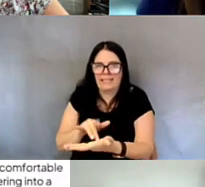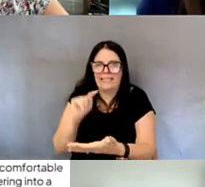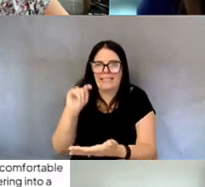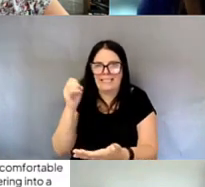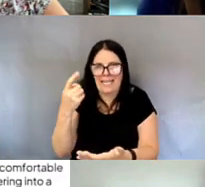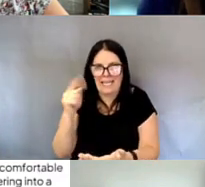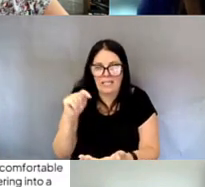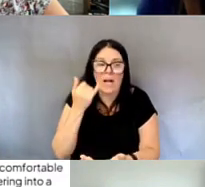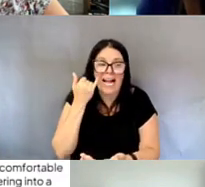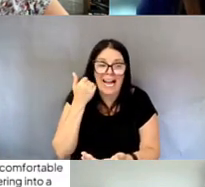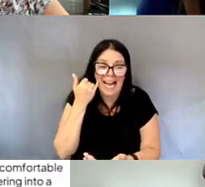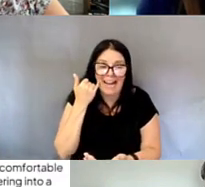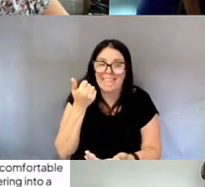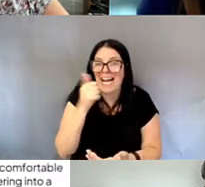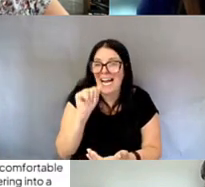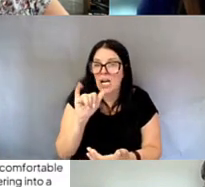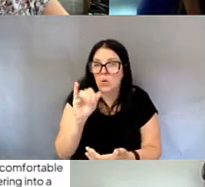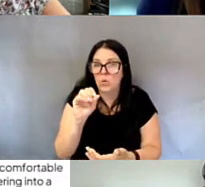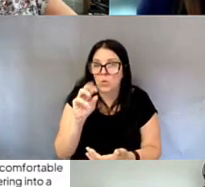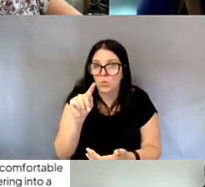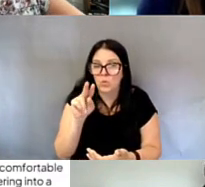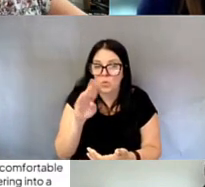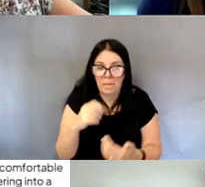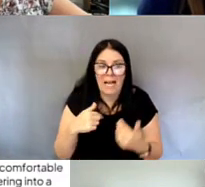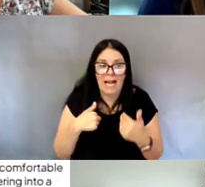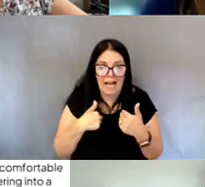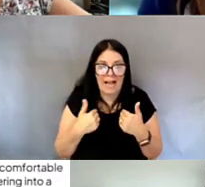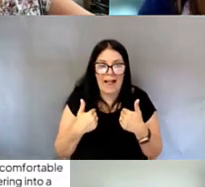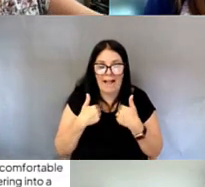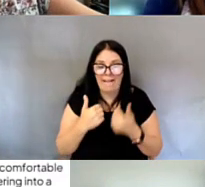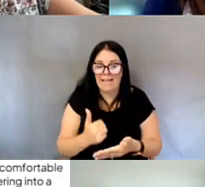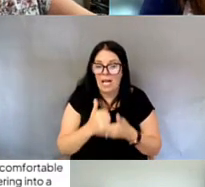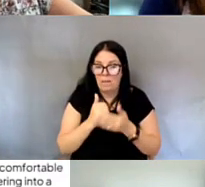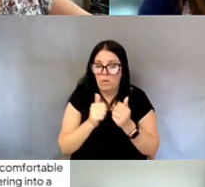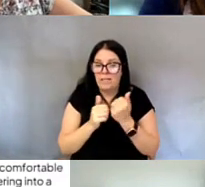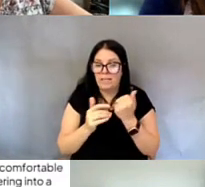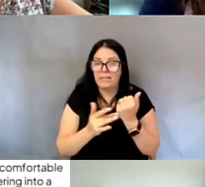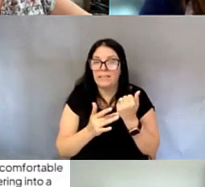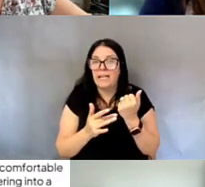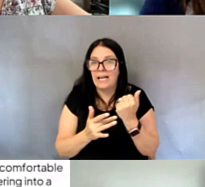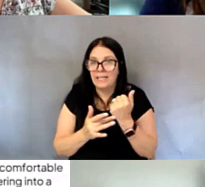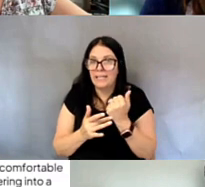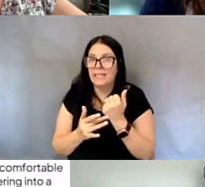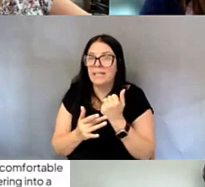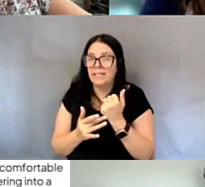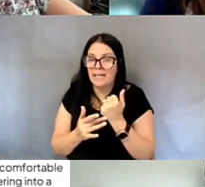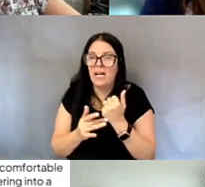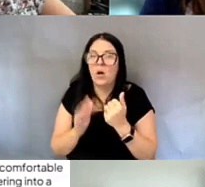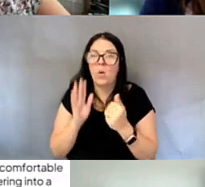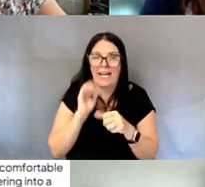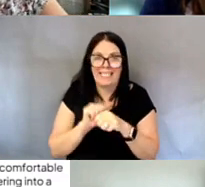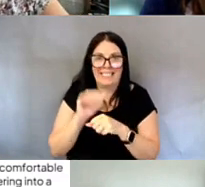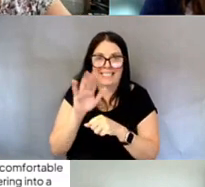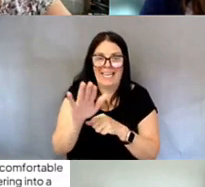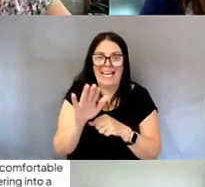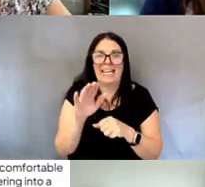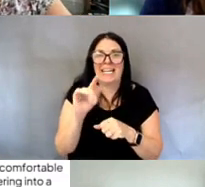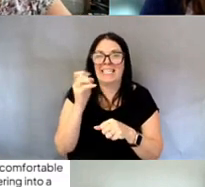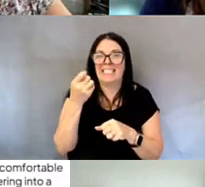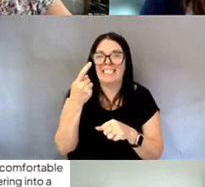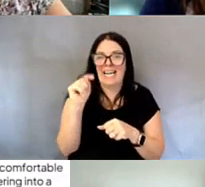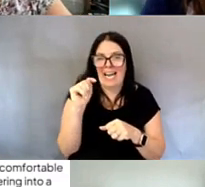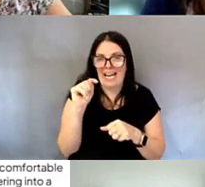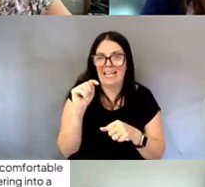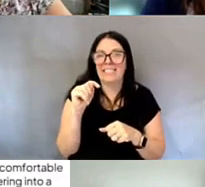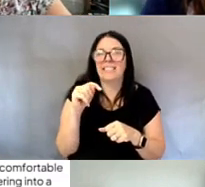any useful YouTube videos that are helpful with technology, I would send them in the text message, and I